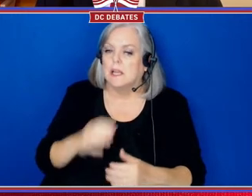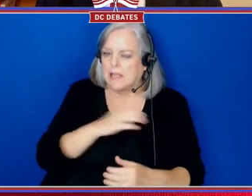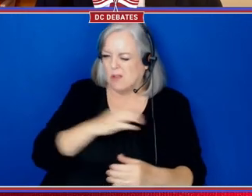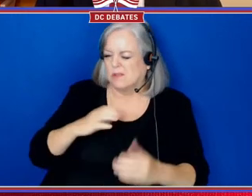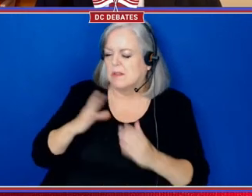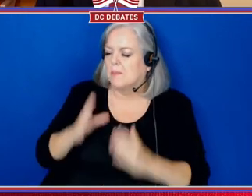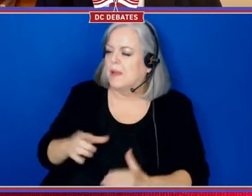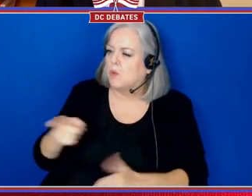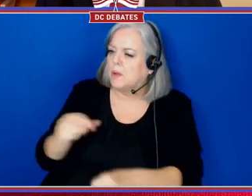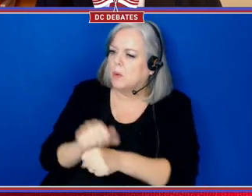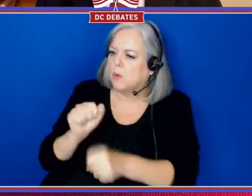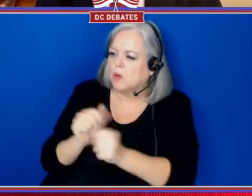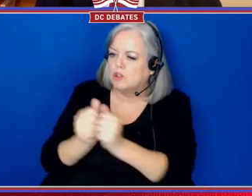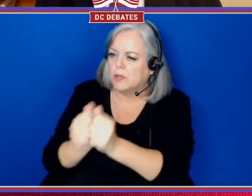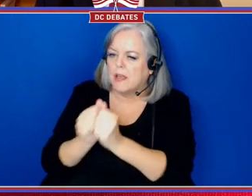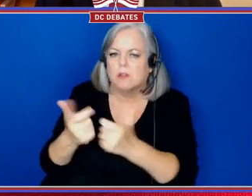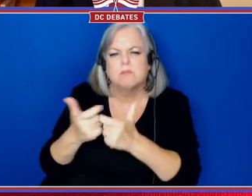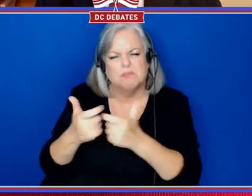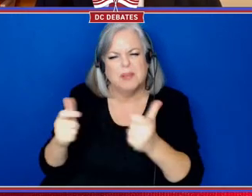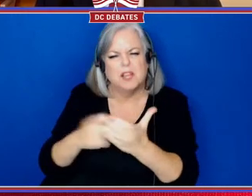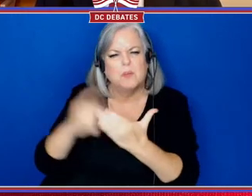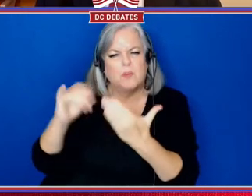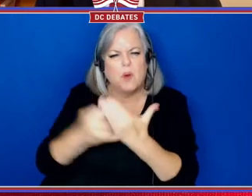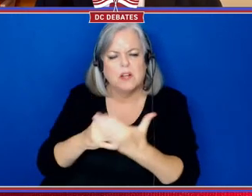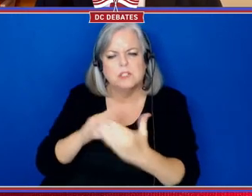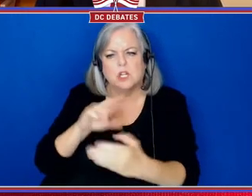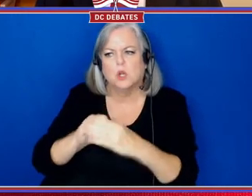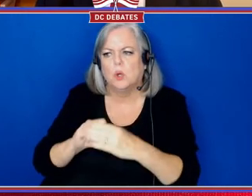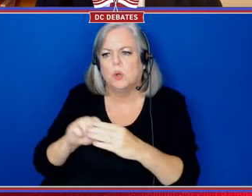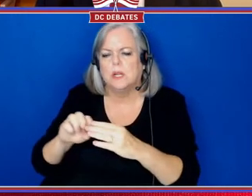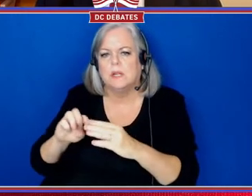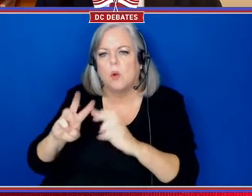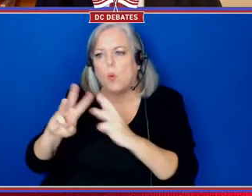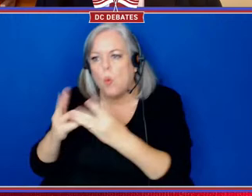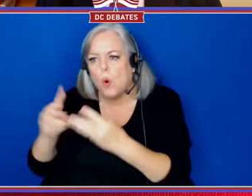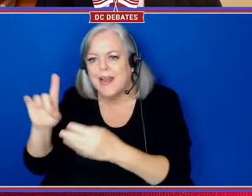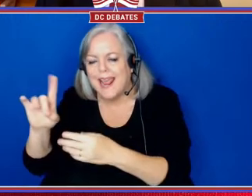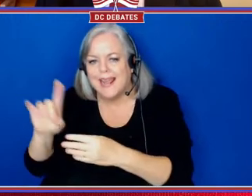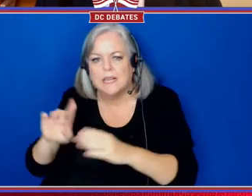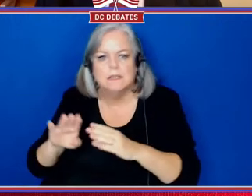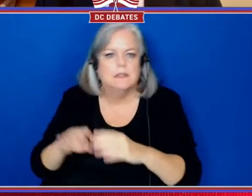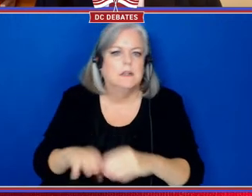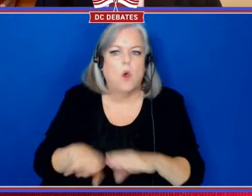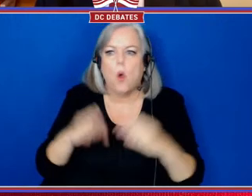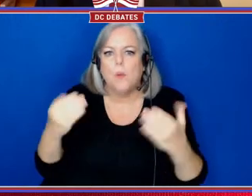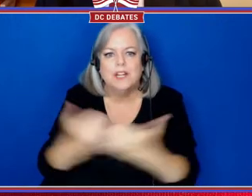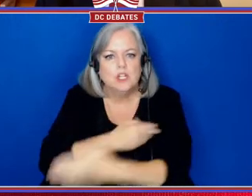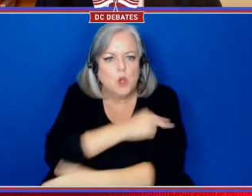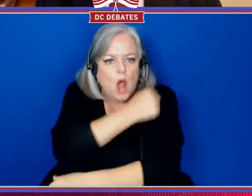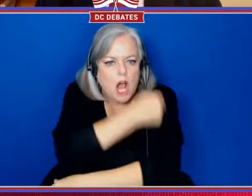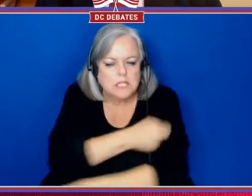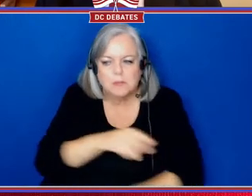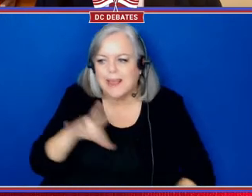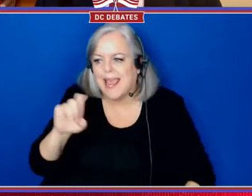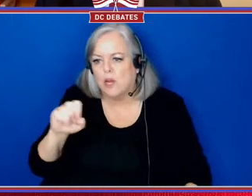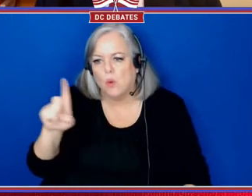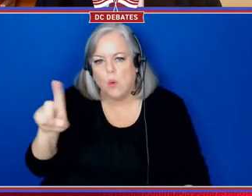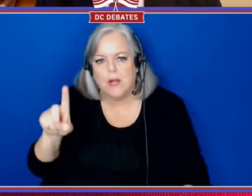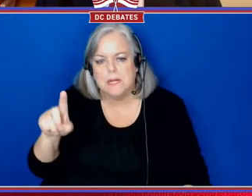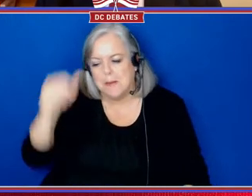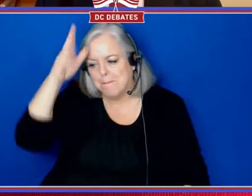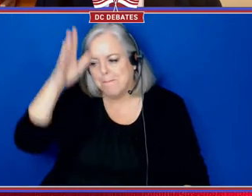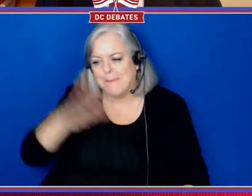8, including opening a new hospital, including the 801 Men's East new homeless